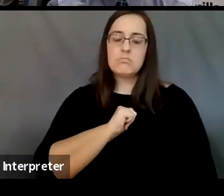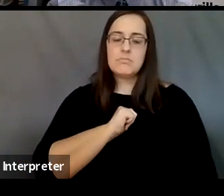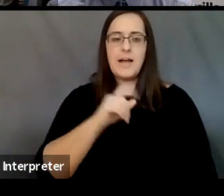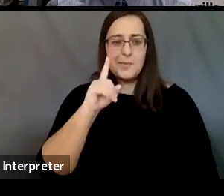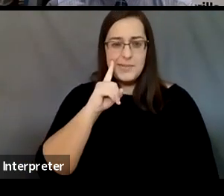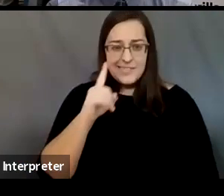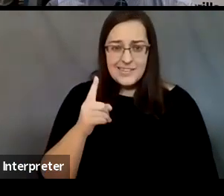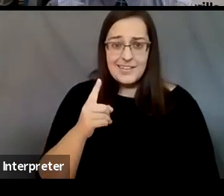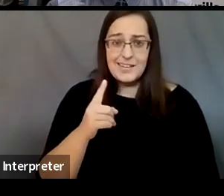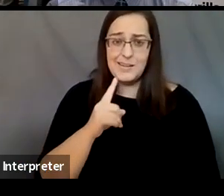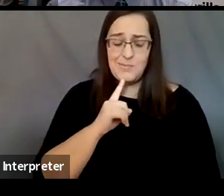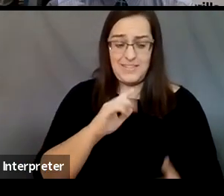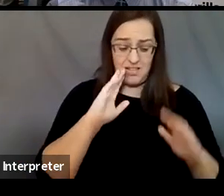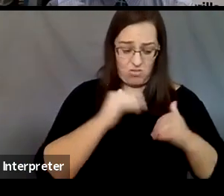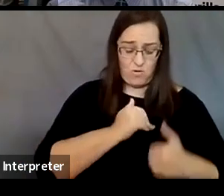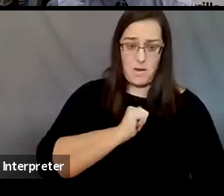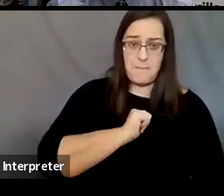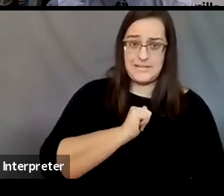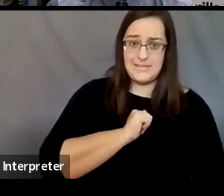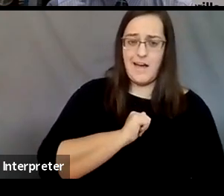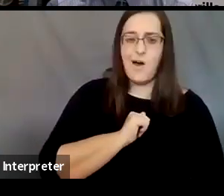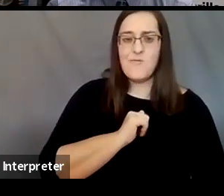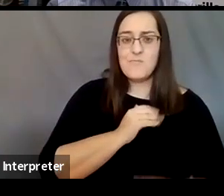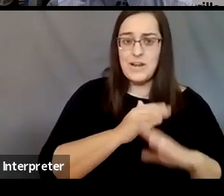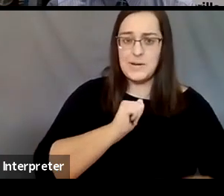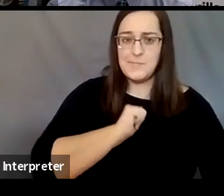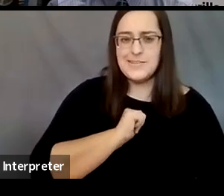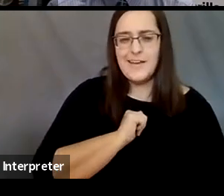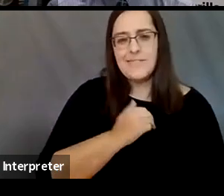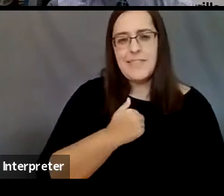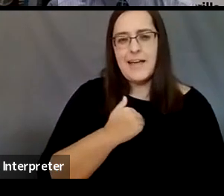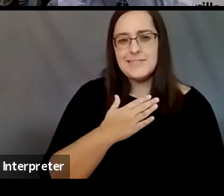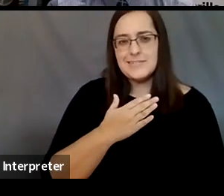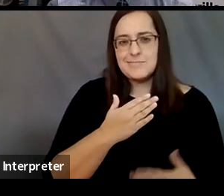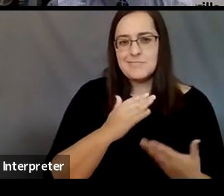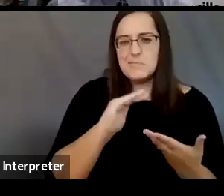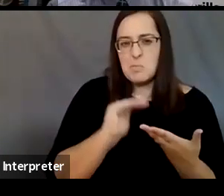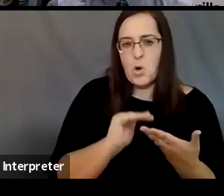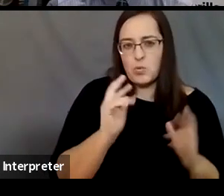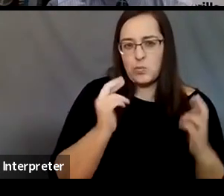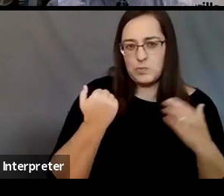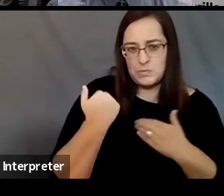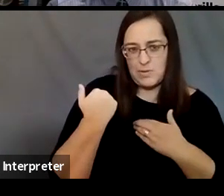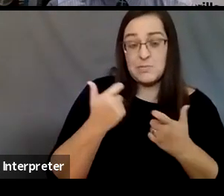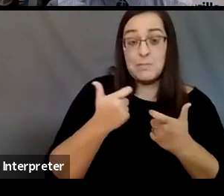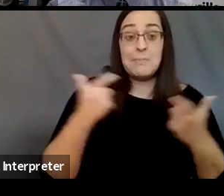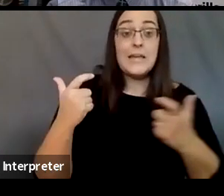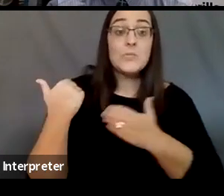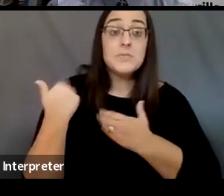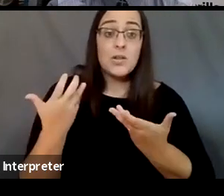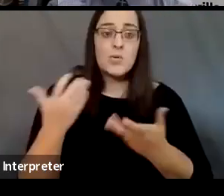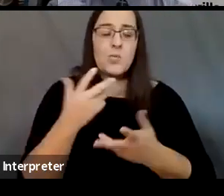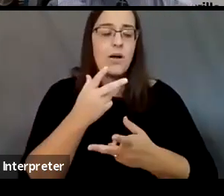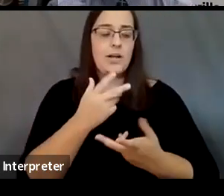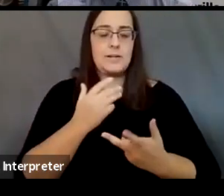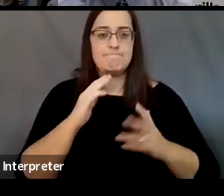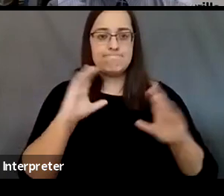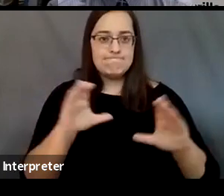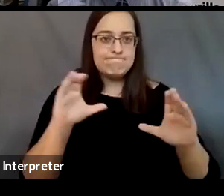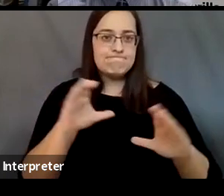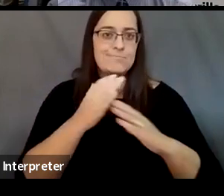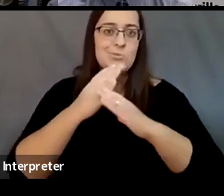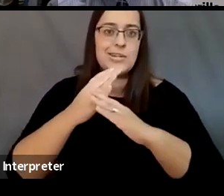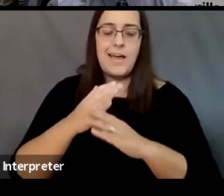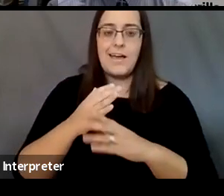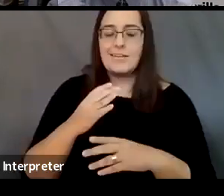ourselves is a smaller responsibility. Looking out for our neighbors and our loved ones is a larger responsibility. And for that social media post, I think if we can just